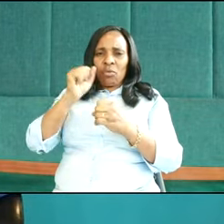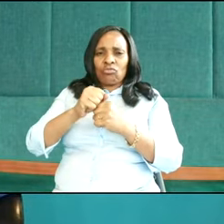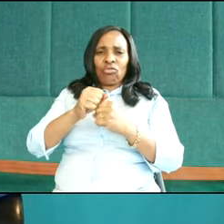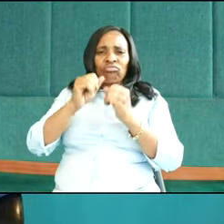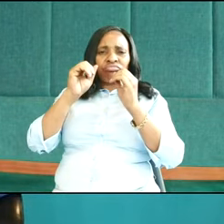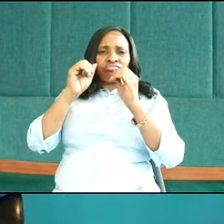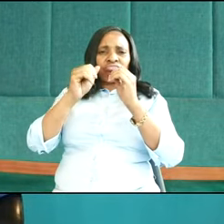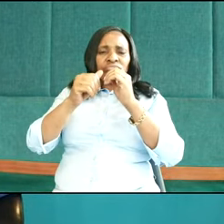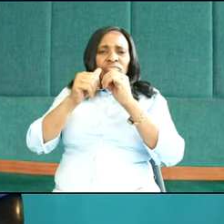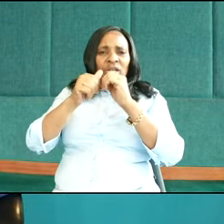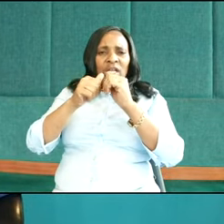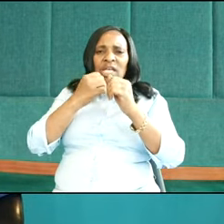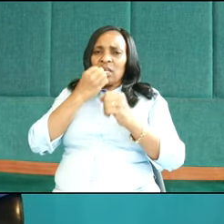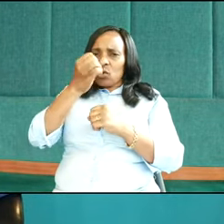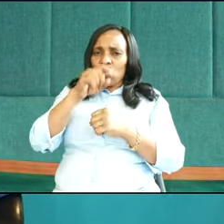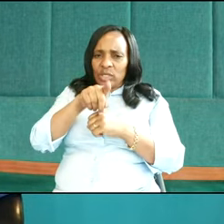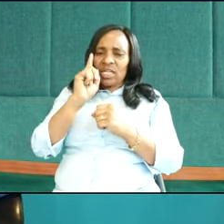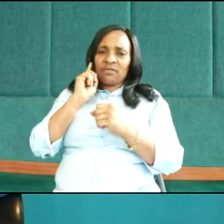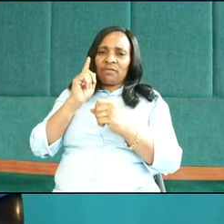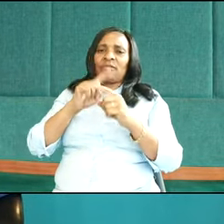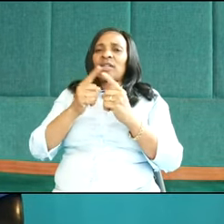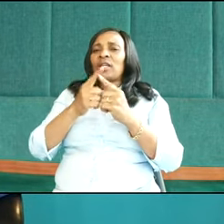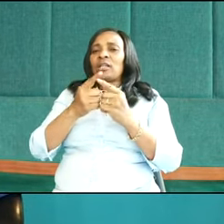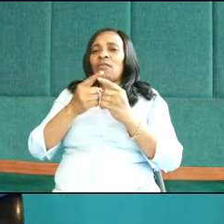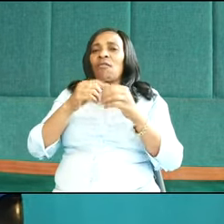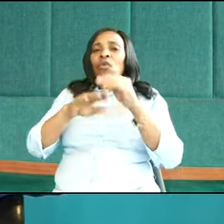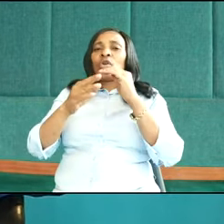the pleasures of the flesh and follow him up.